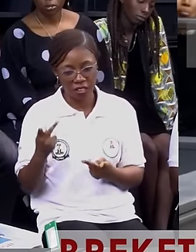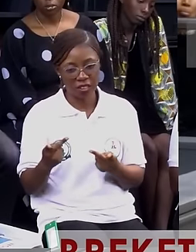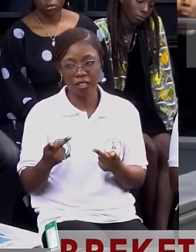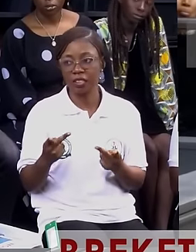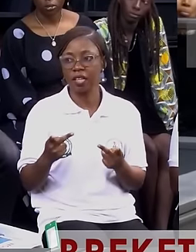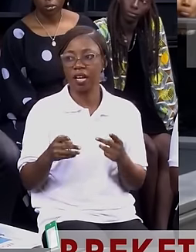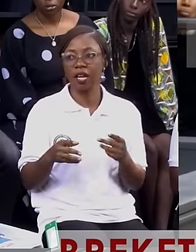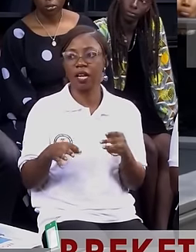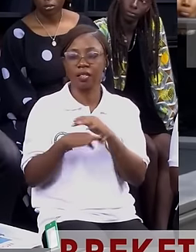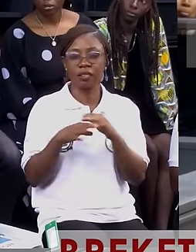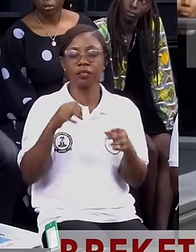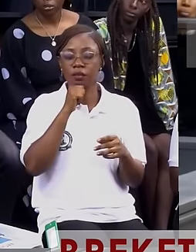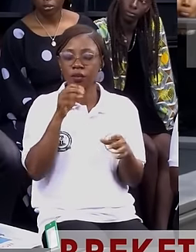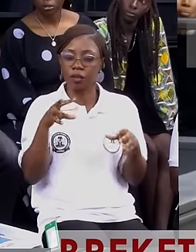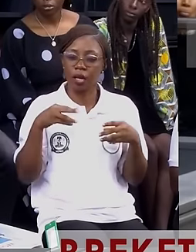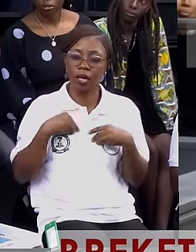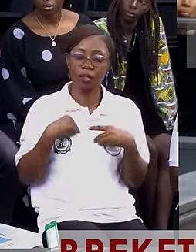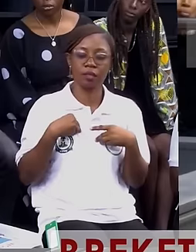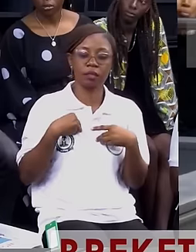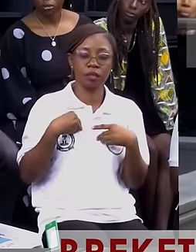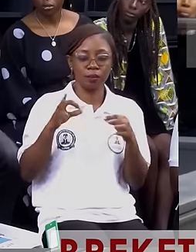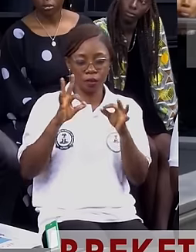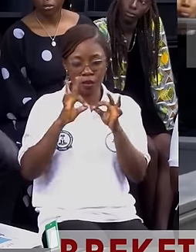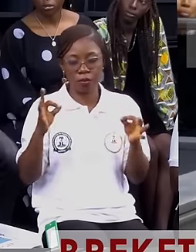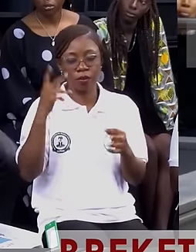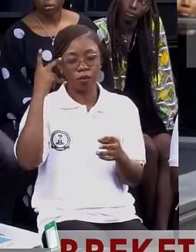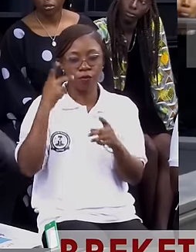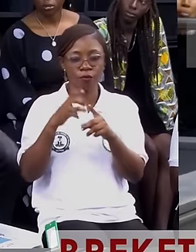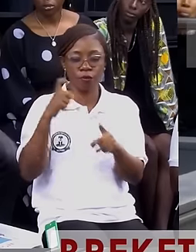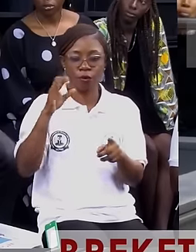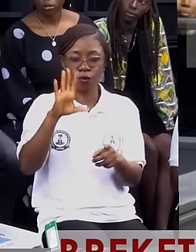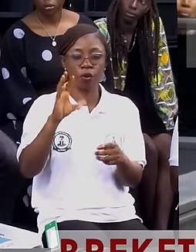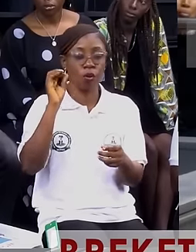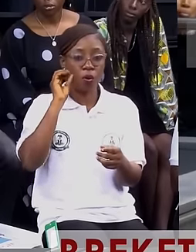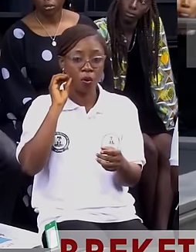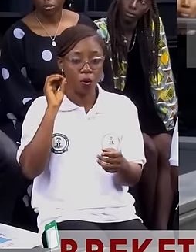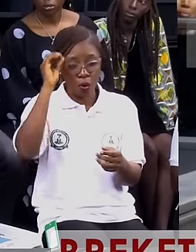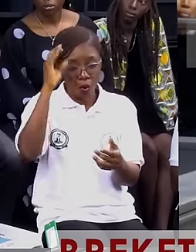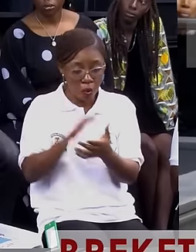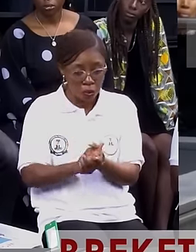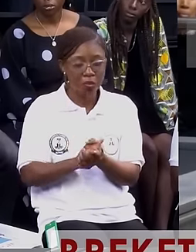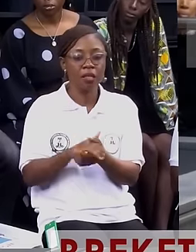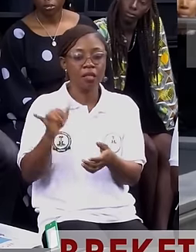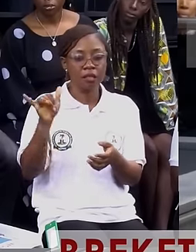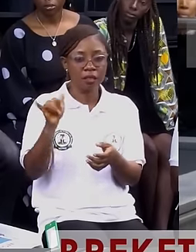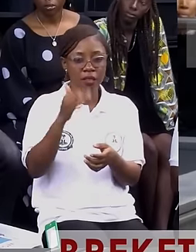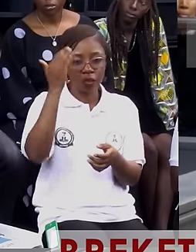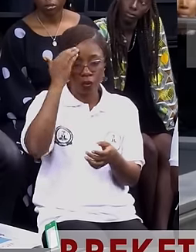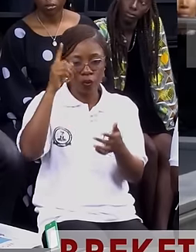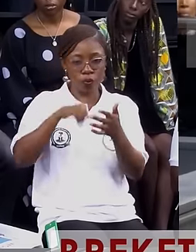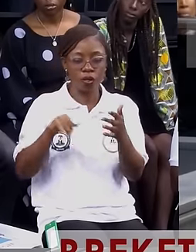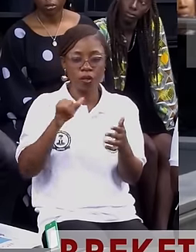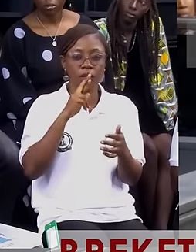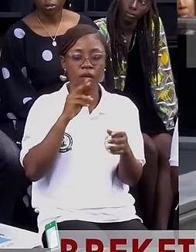no take statement from your husband. They know what then they do. Okay. Don't push the police. Now